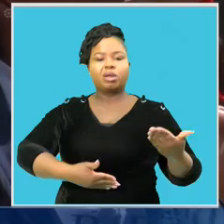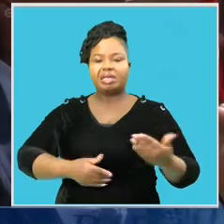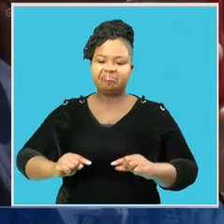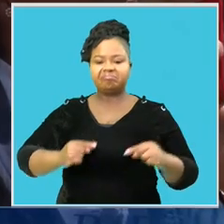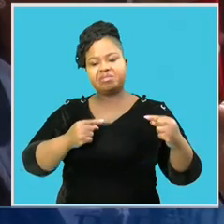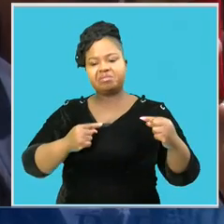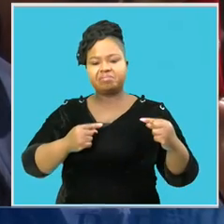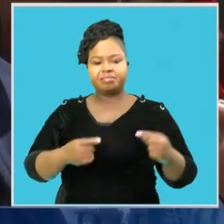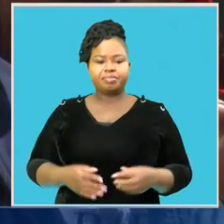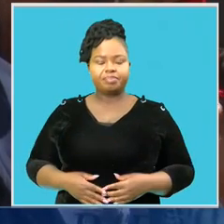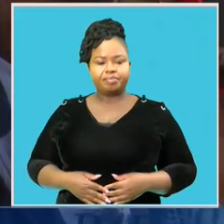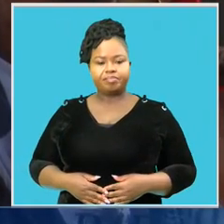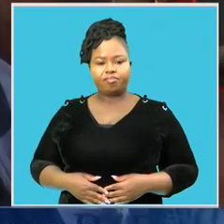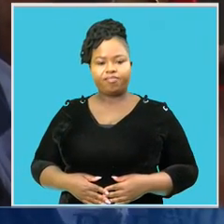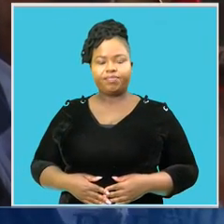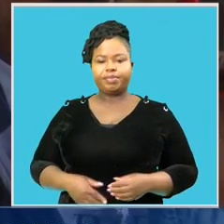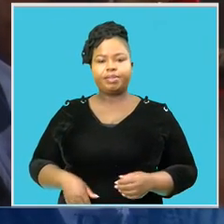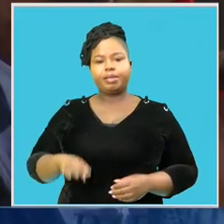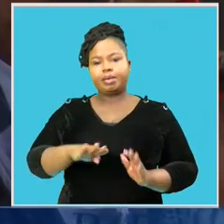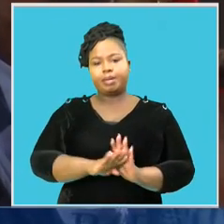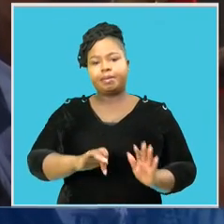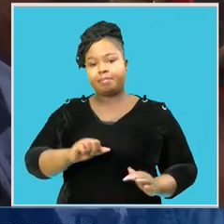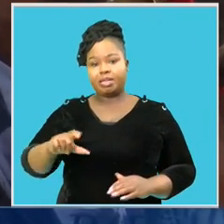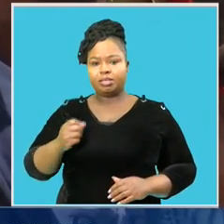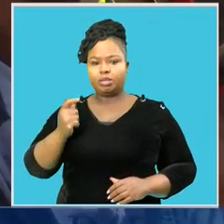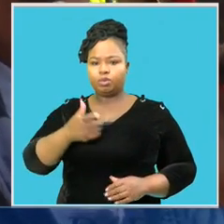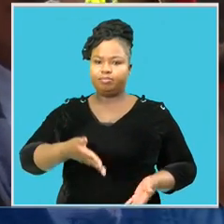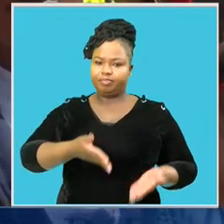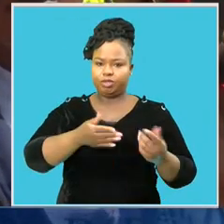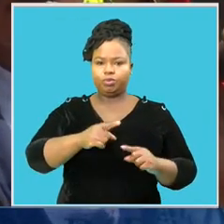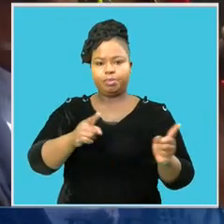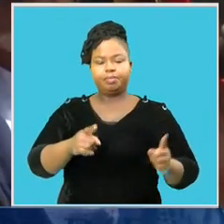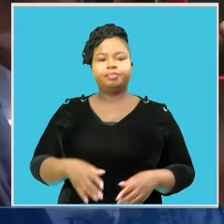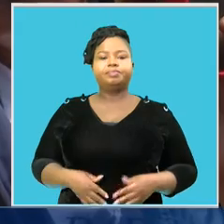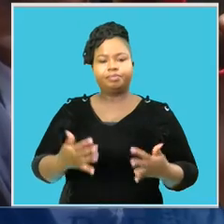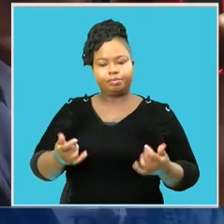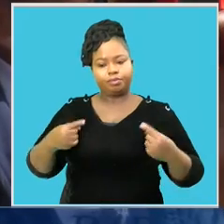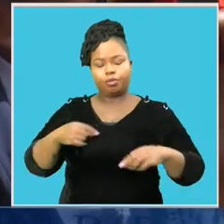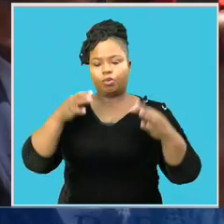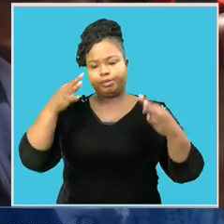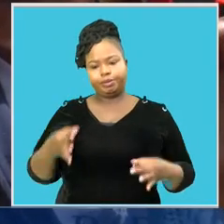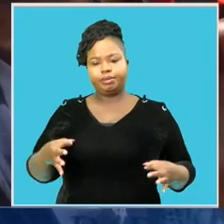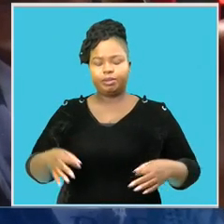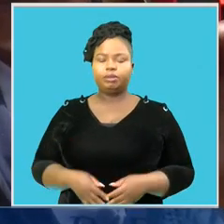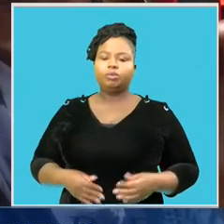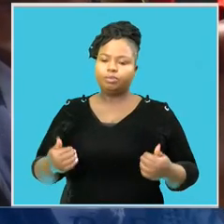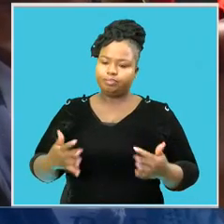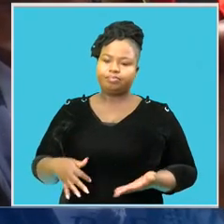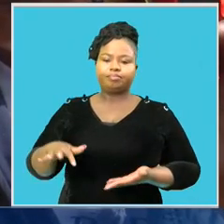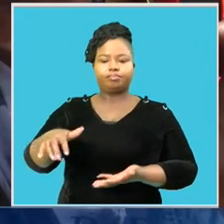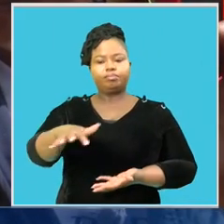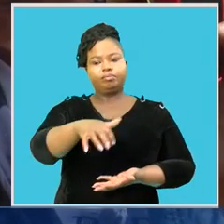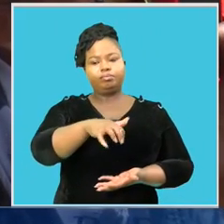disputing the bills that we are sending to them. So we decided to embark on this revenue drive just to